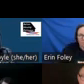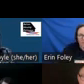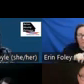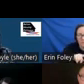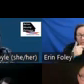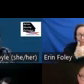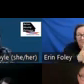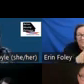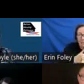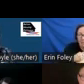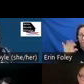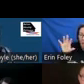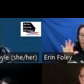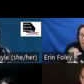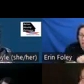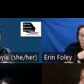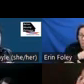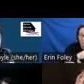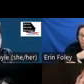not actually,